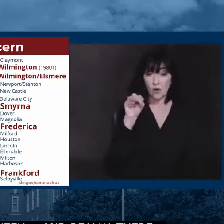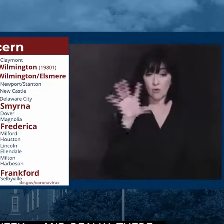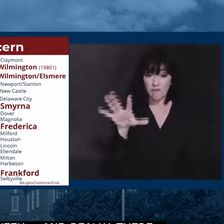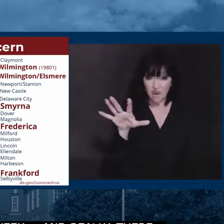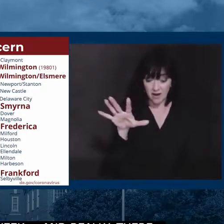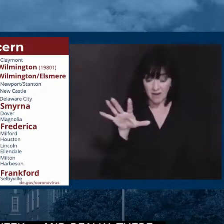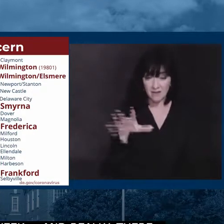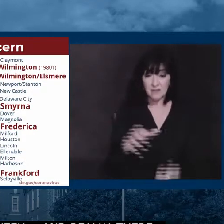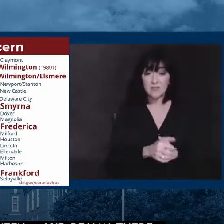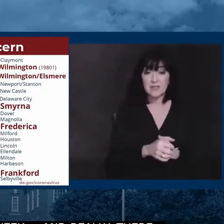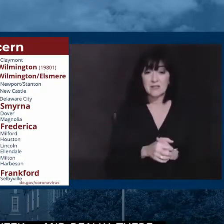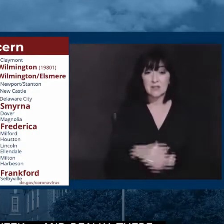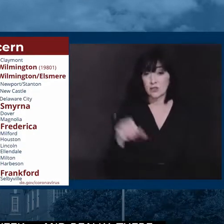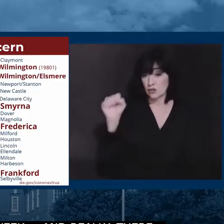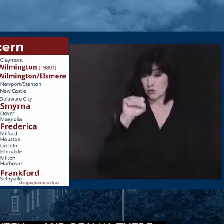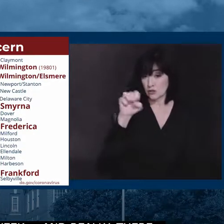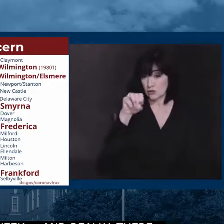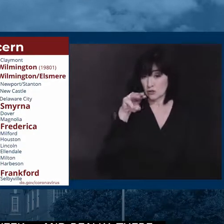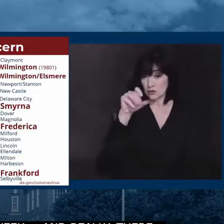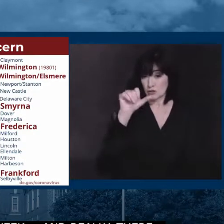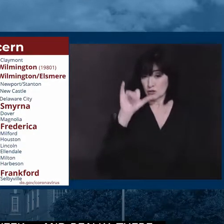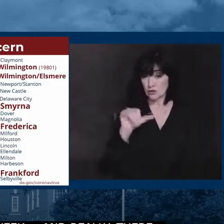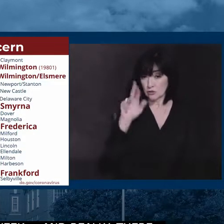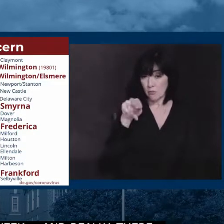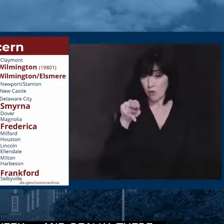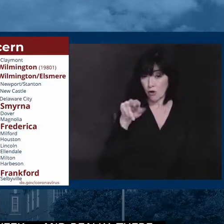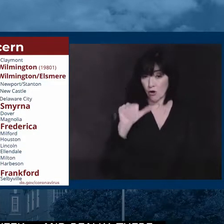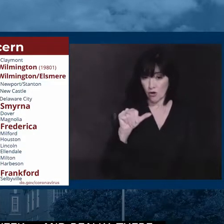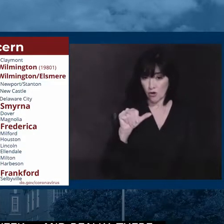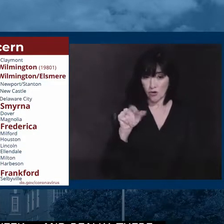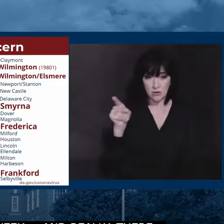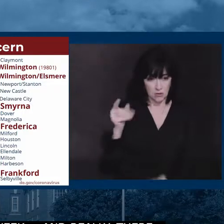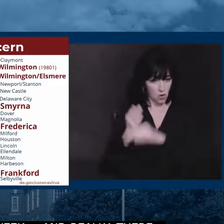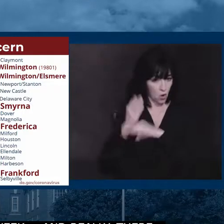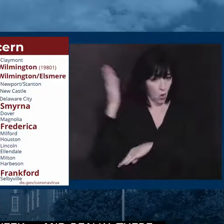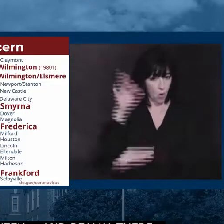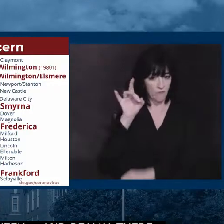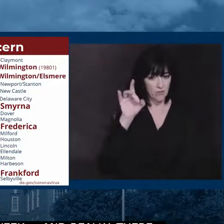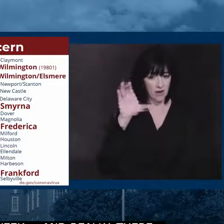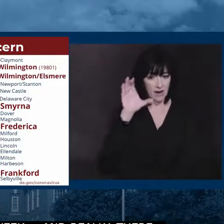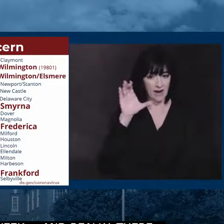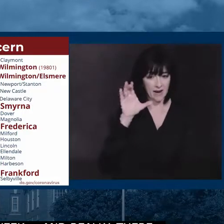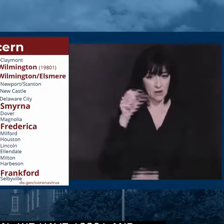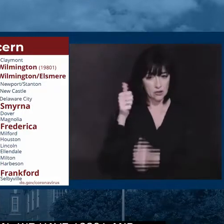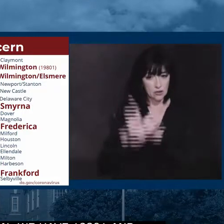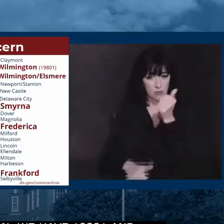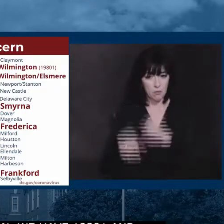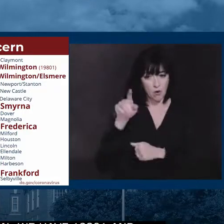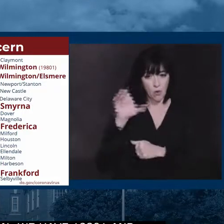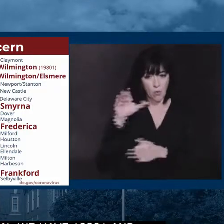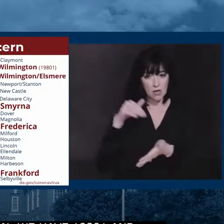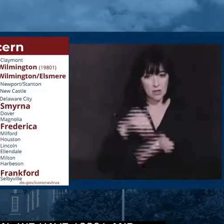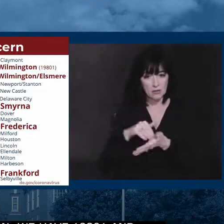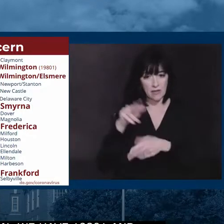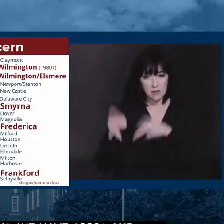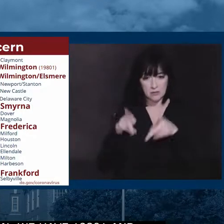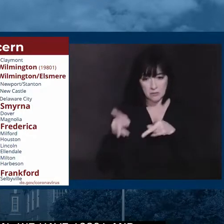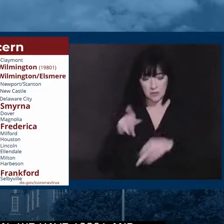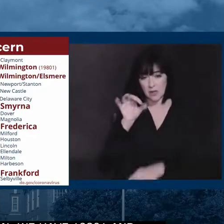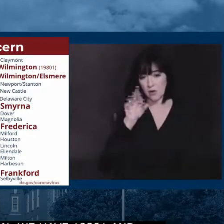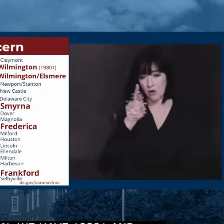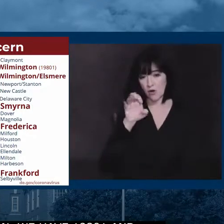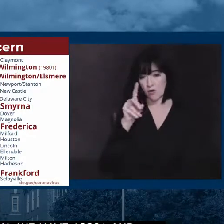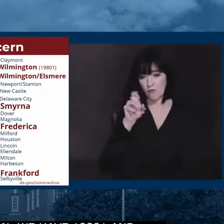Smyrna also is elevated over 800 cases per 100,000 people, as is Frederica